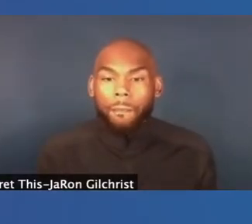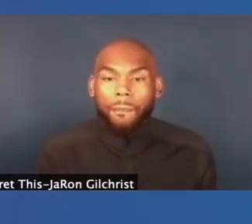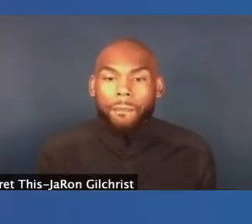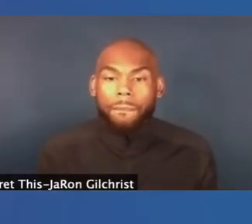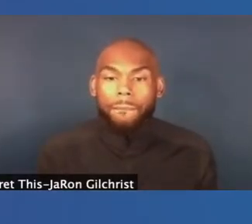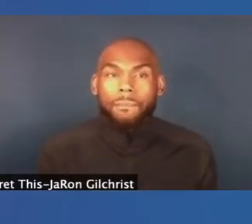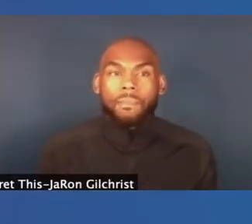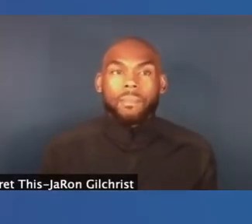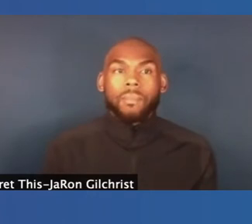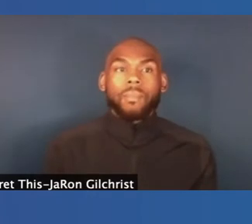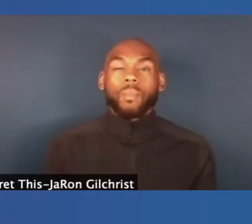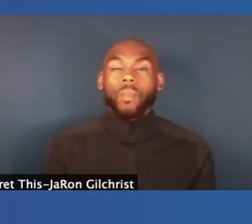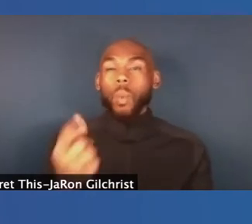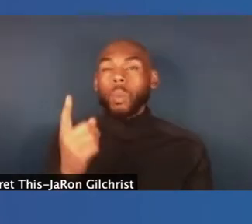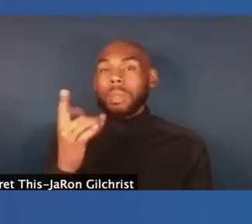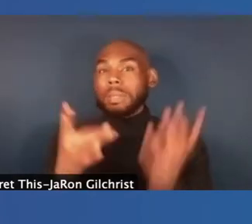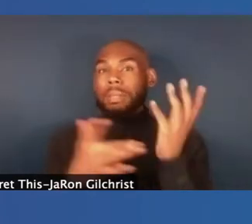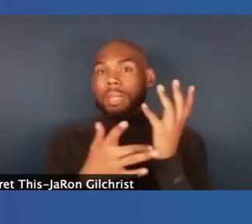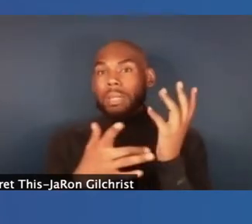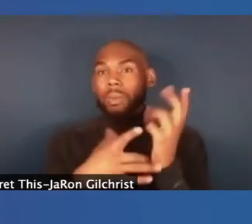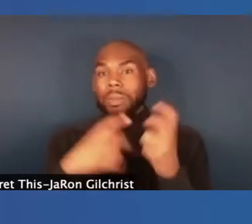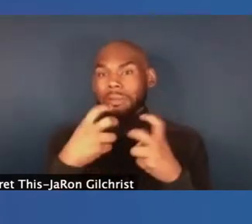So holding for technical difficulties.